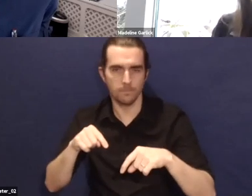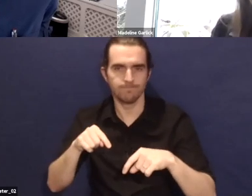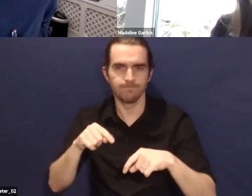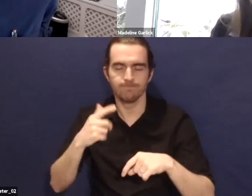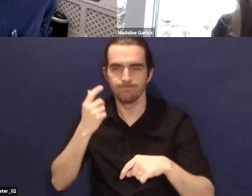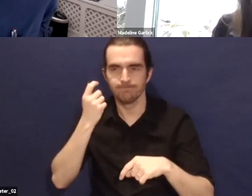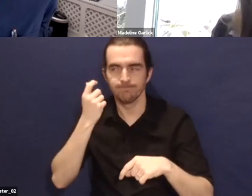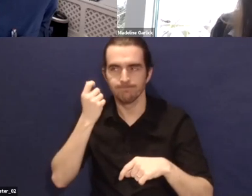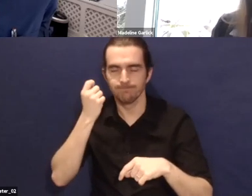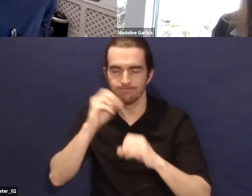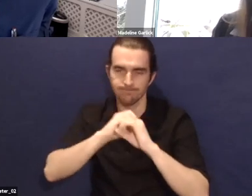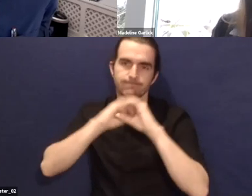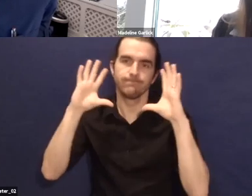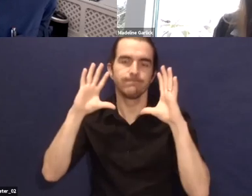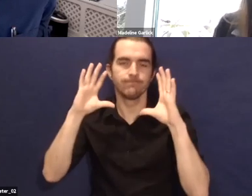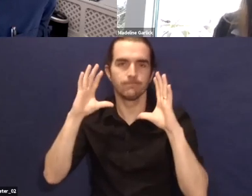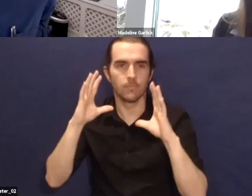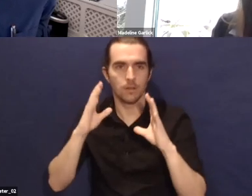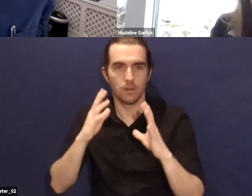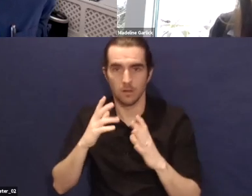what we're talking about here.